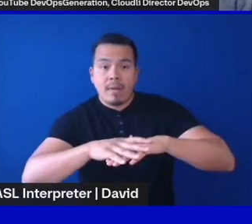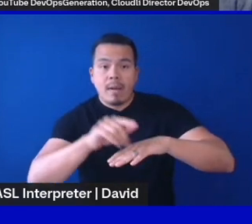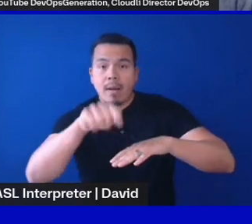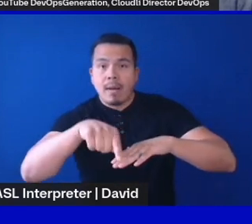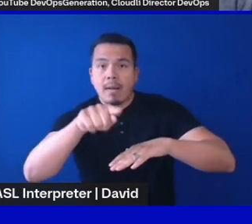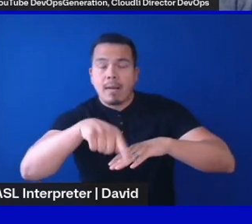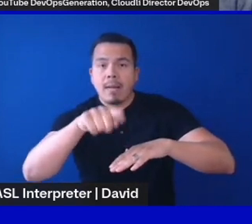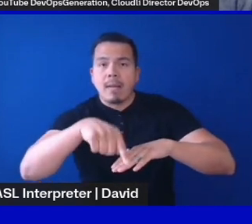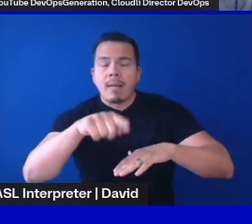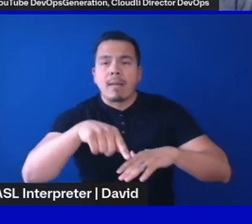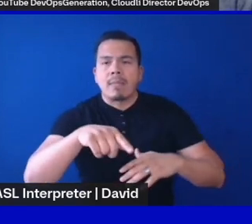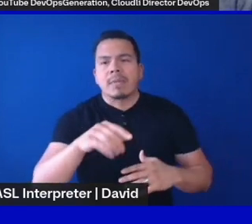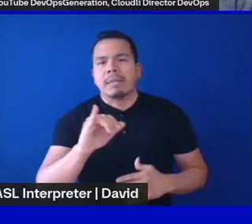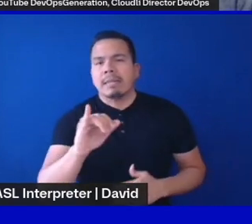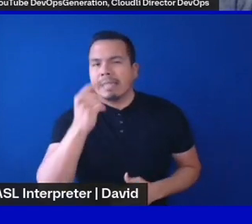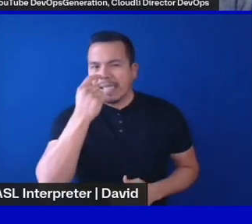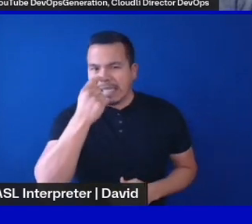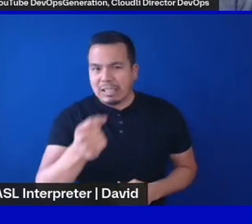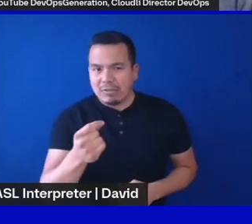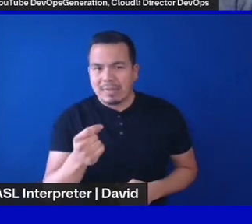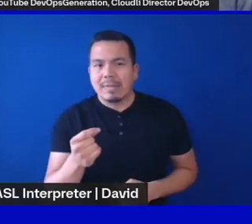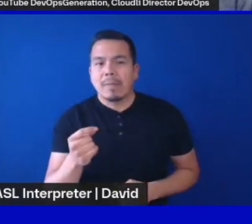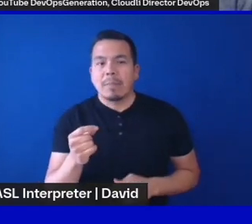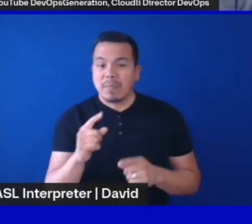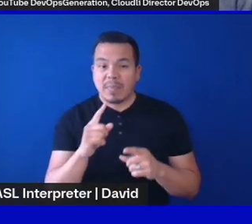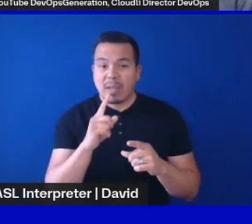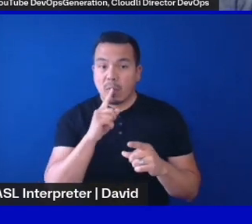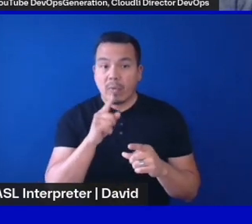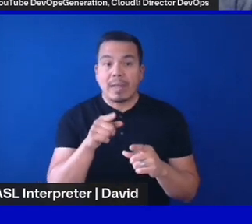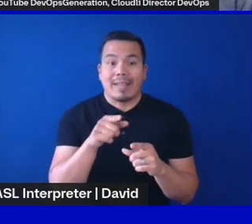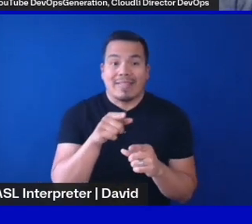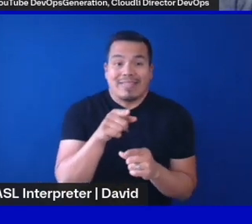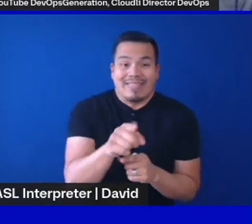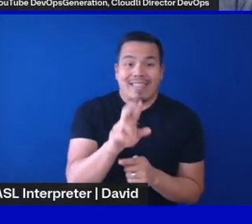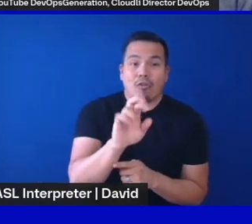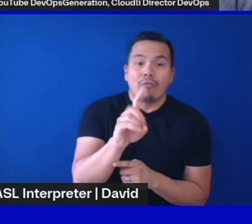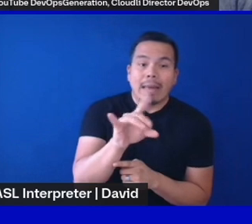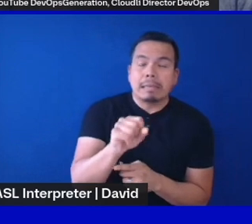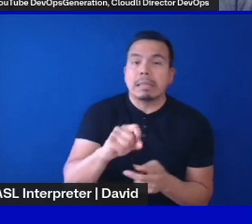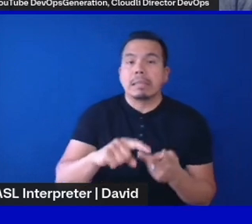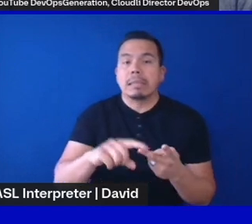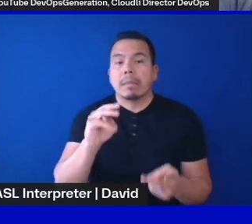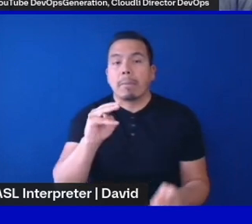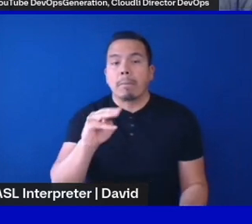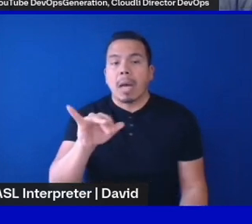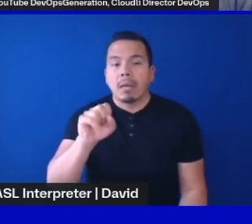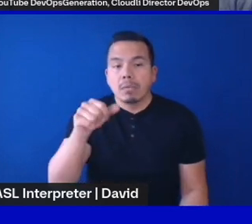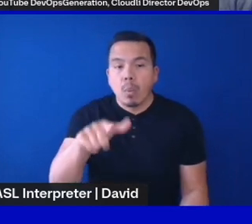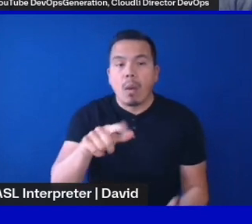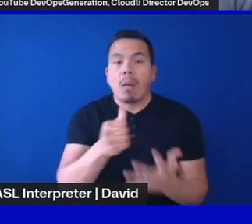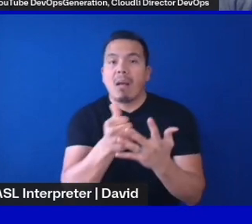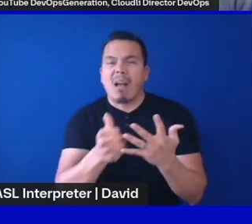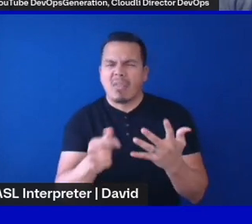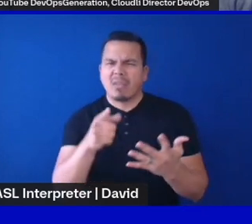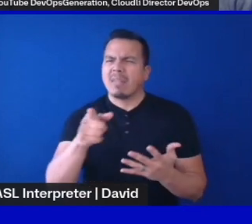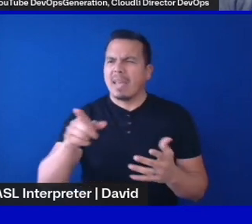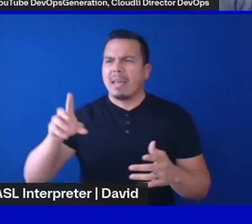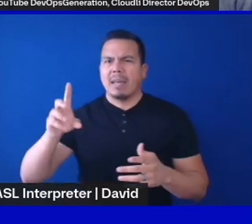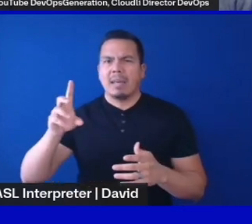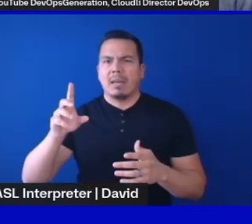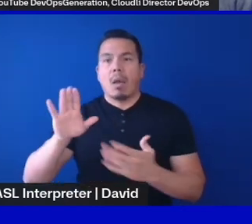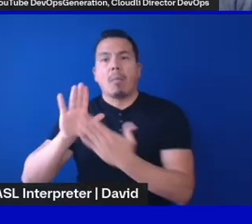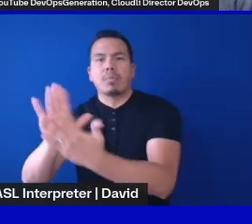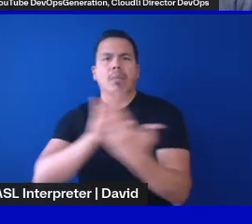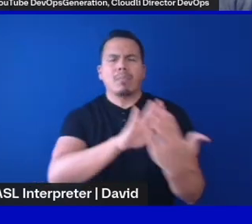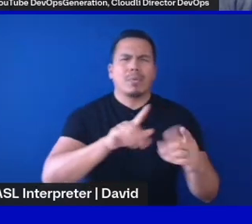that they did things very differently with those softwares. And so while there is overlap, it's not as overlapping